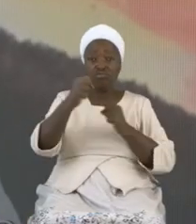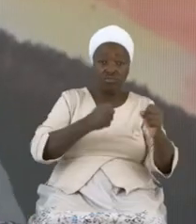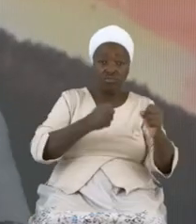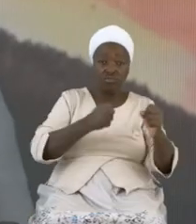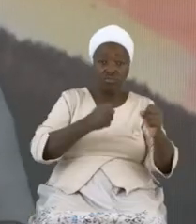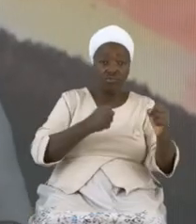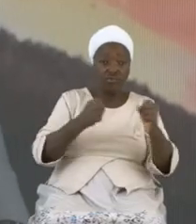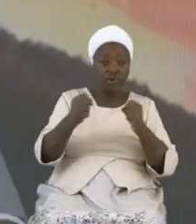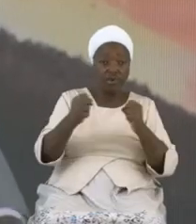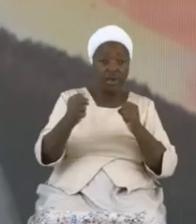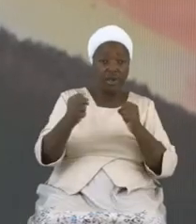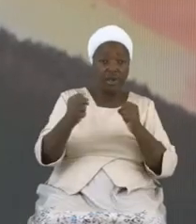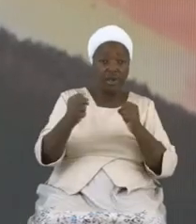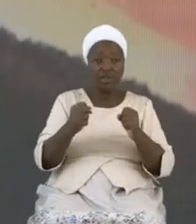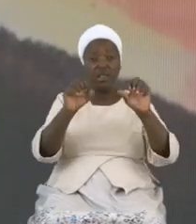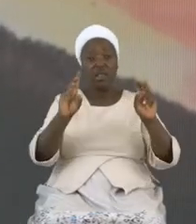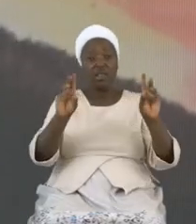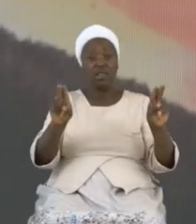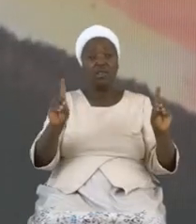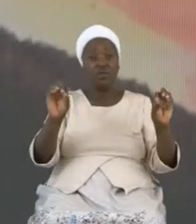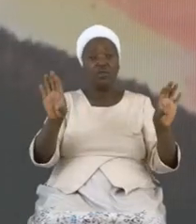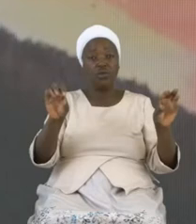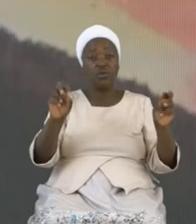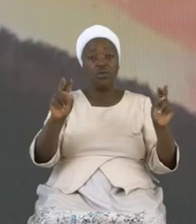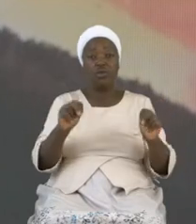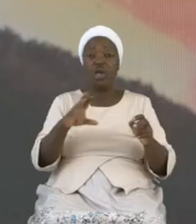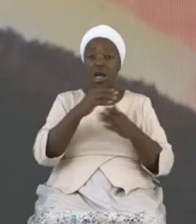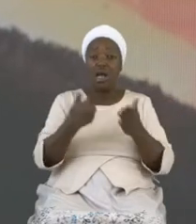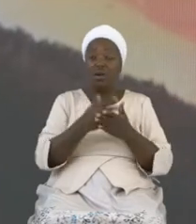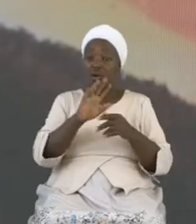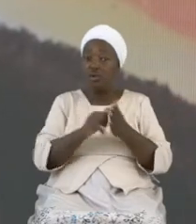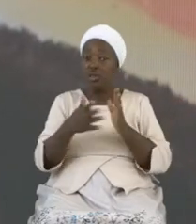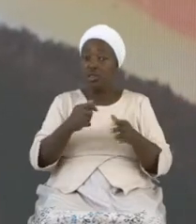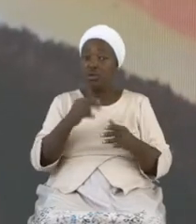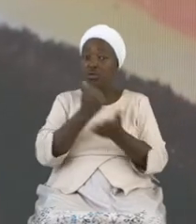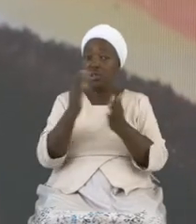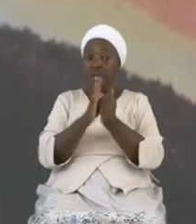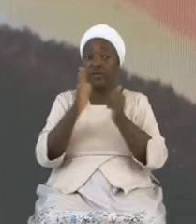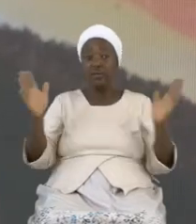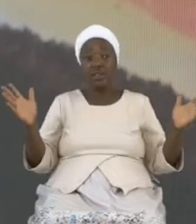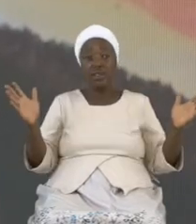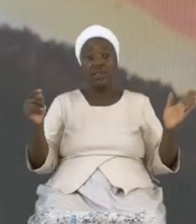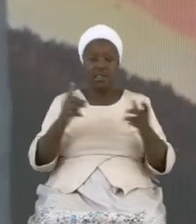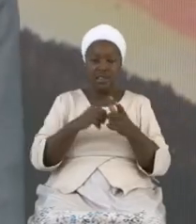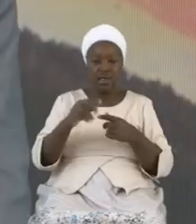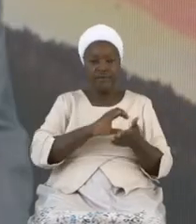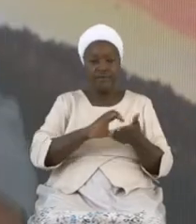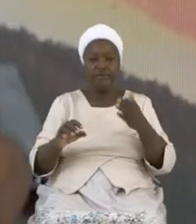sedition, heresies, all those things, crucified. Then in verse